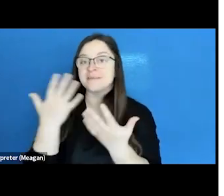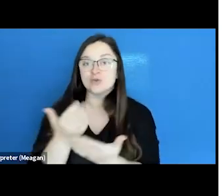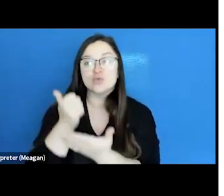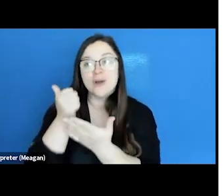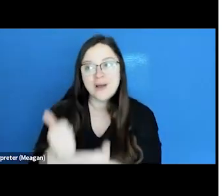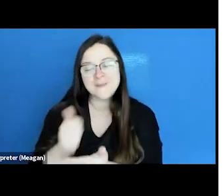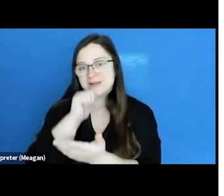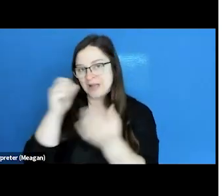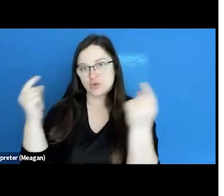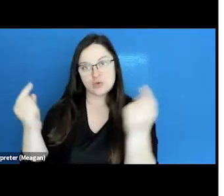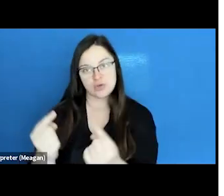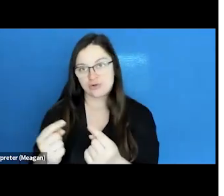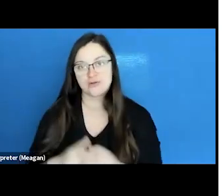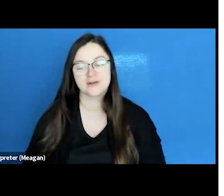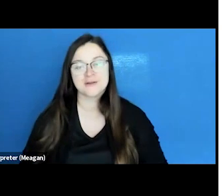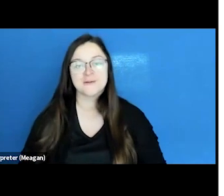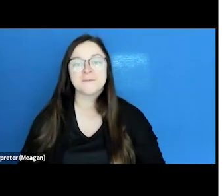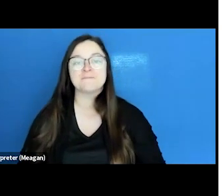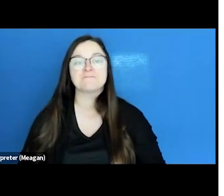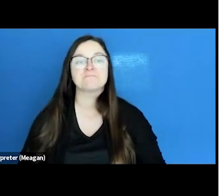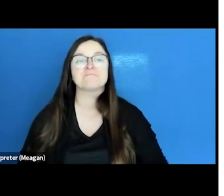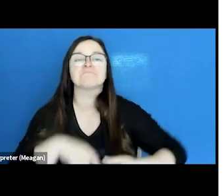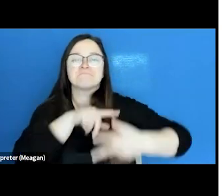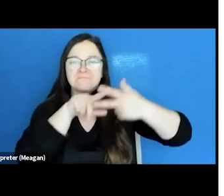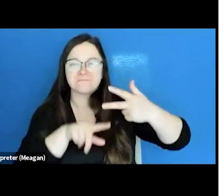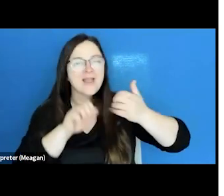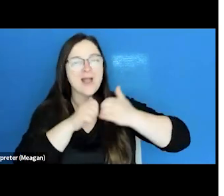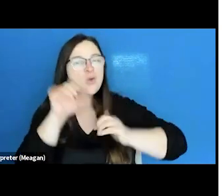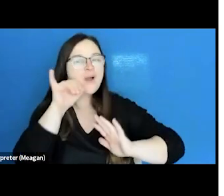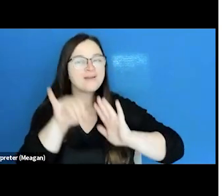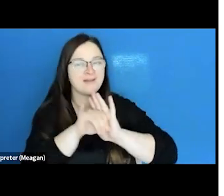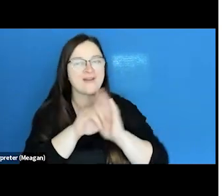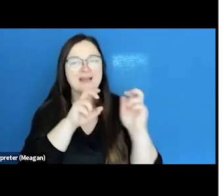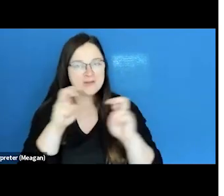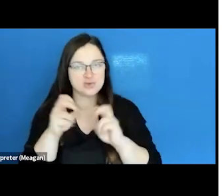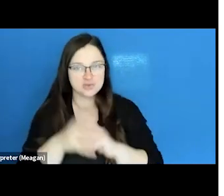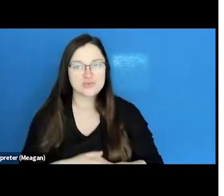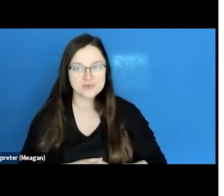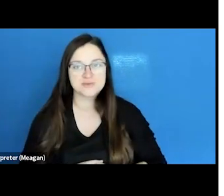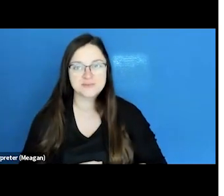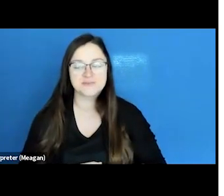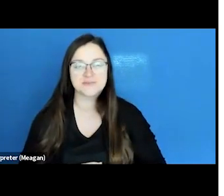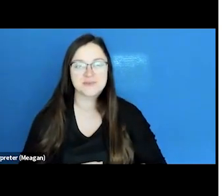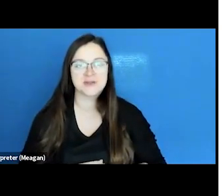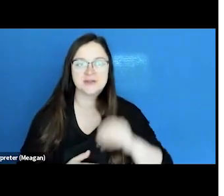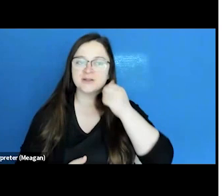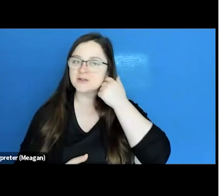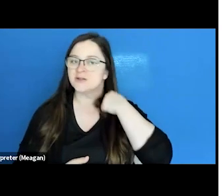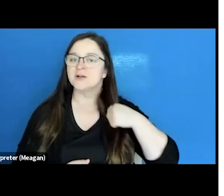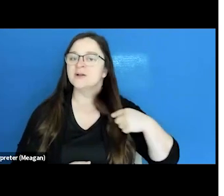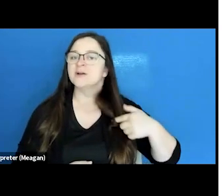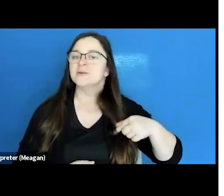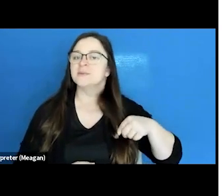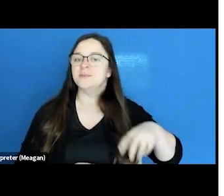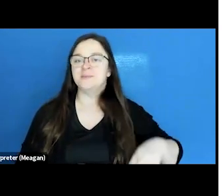hurt. So these are the 3 ways on how to identify the issues that are going to come